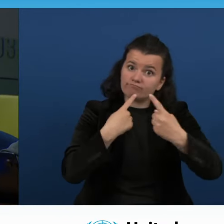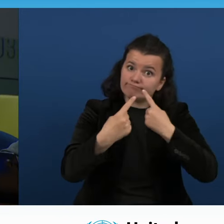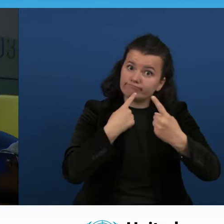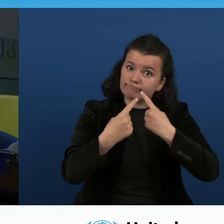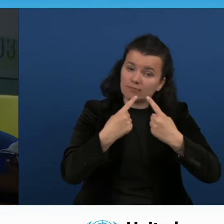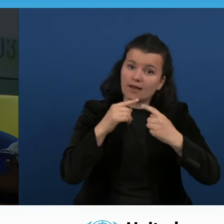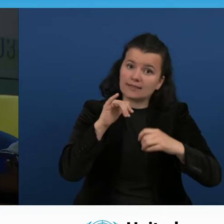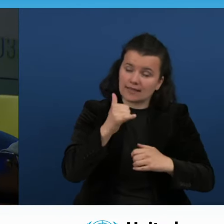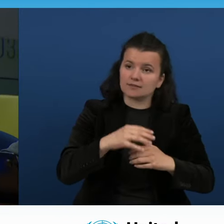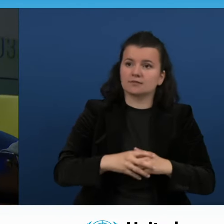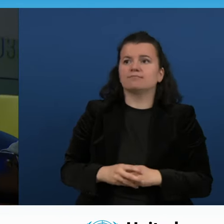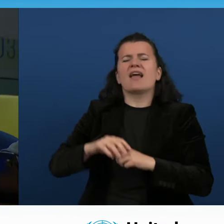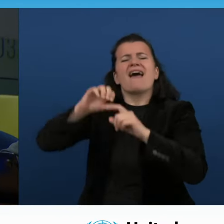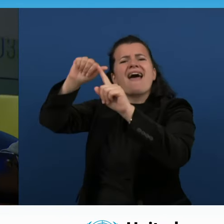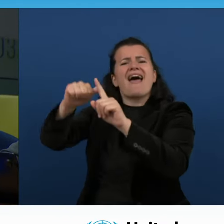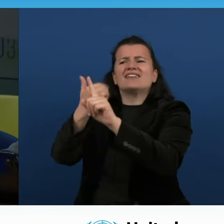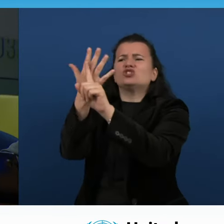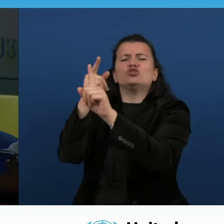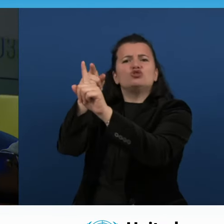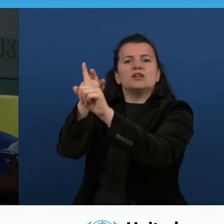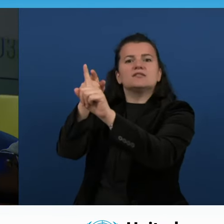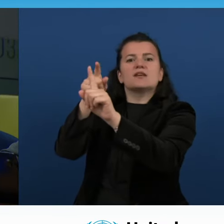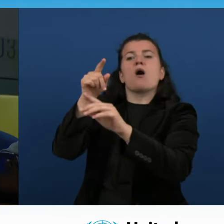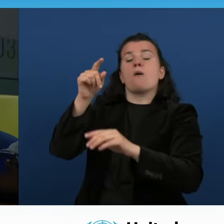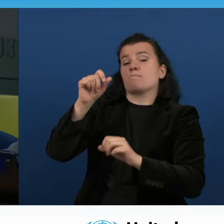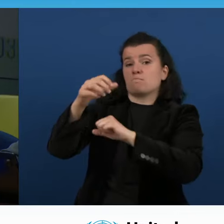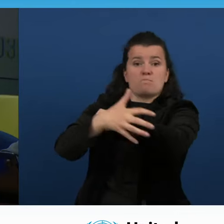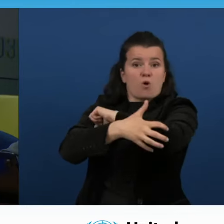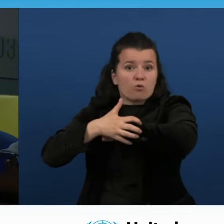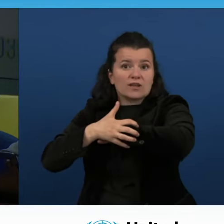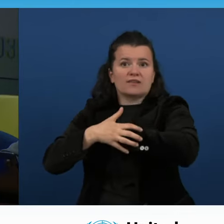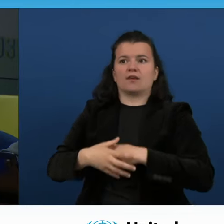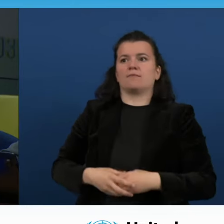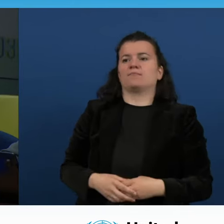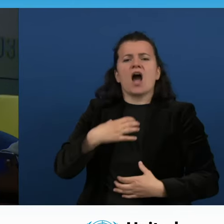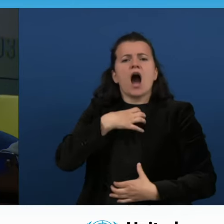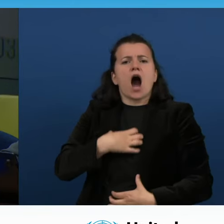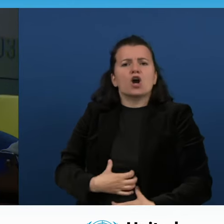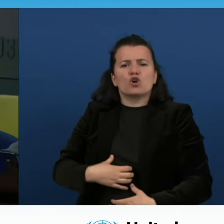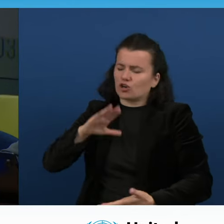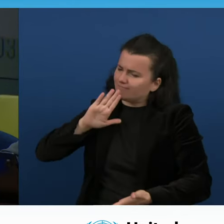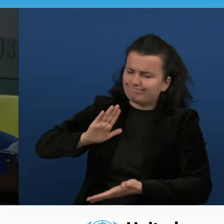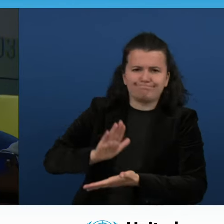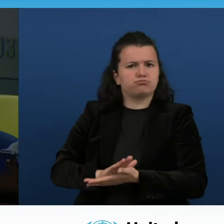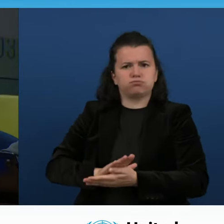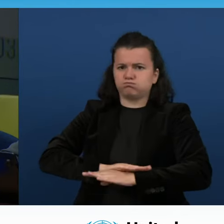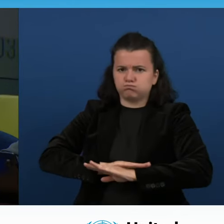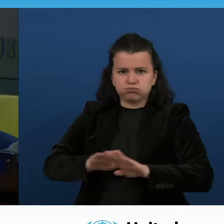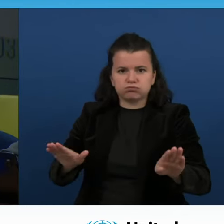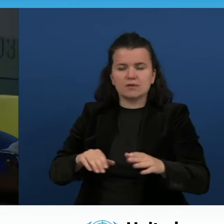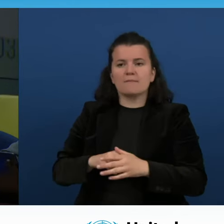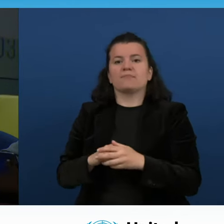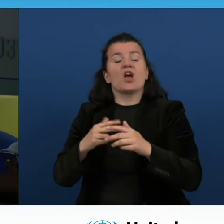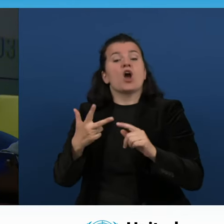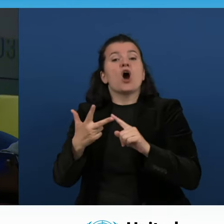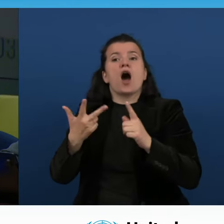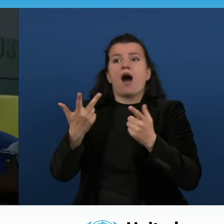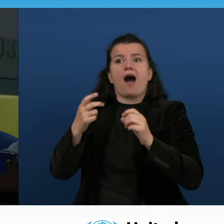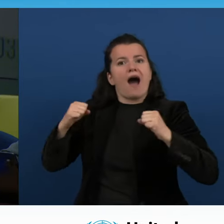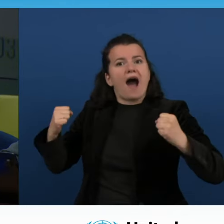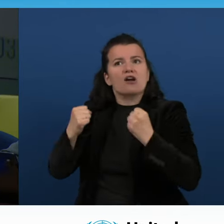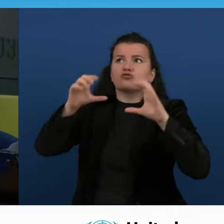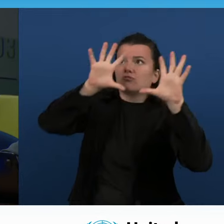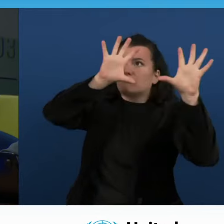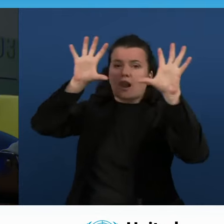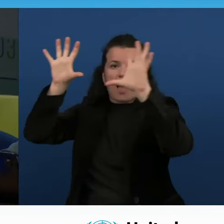one, poverty, two, zero hunger, and three, action for climate, 16, peace and solid